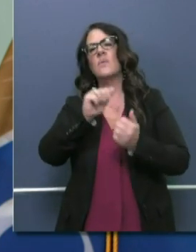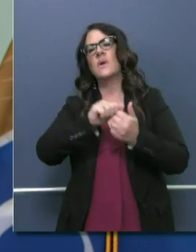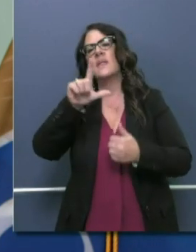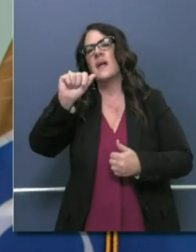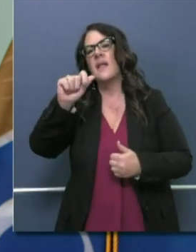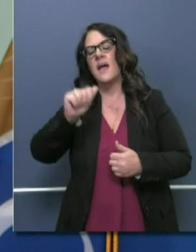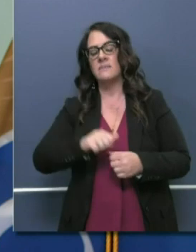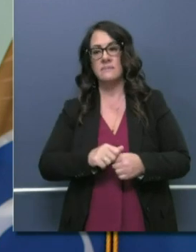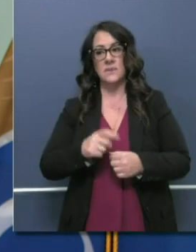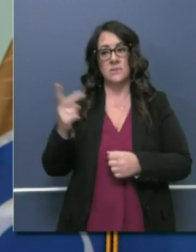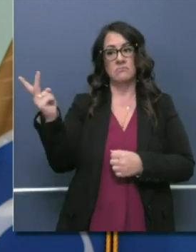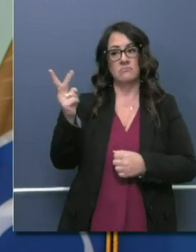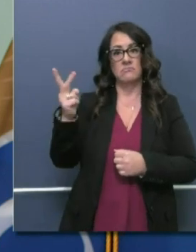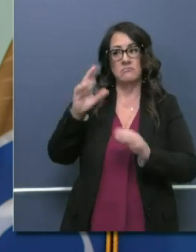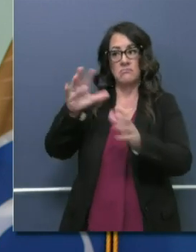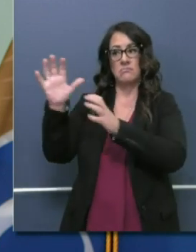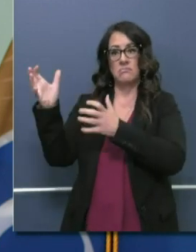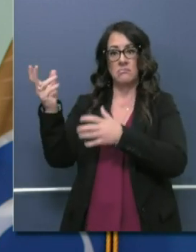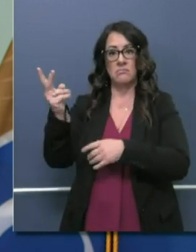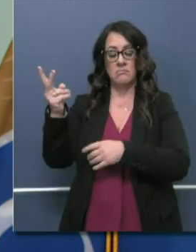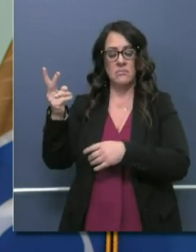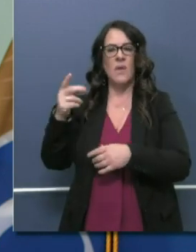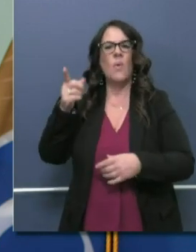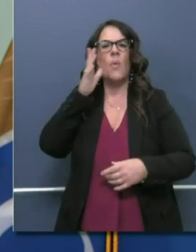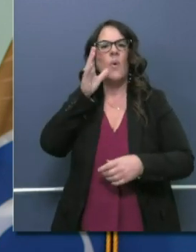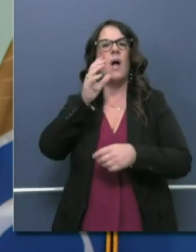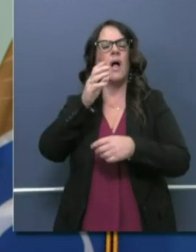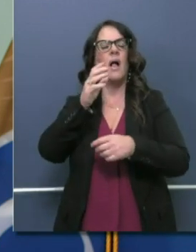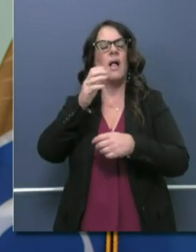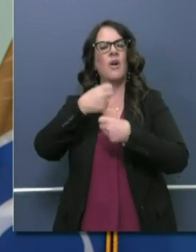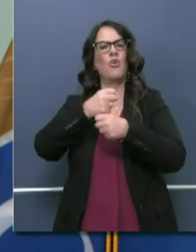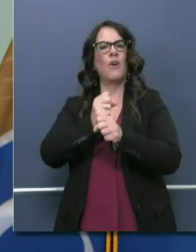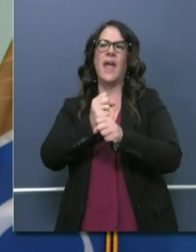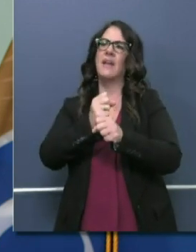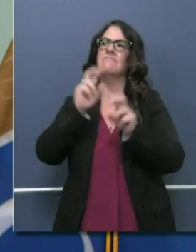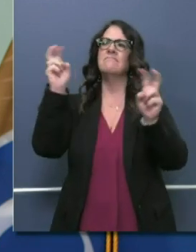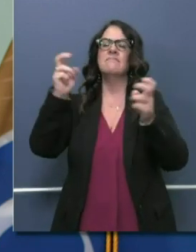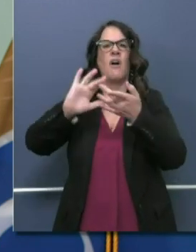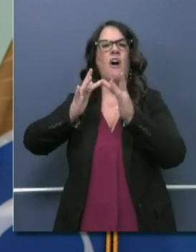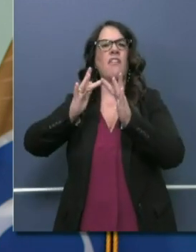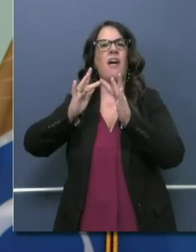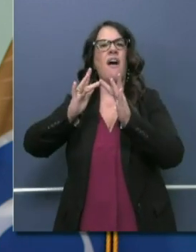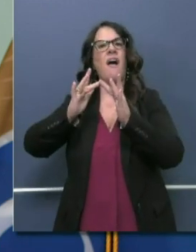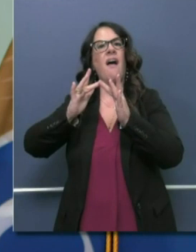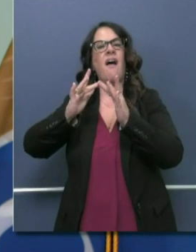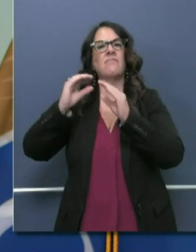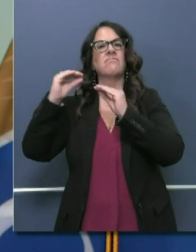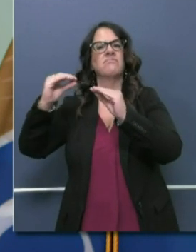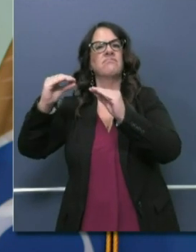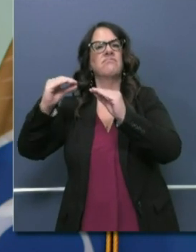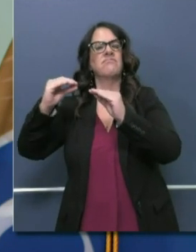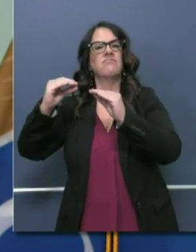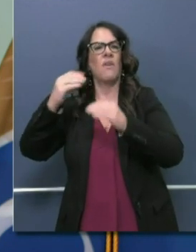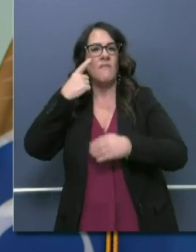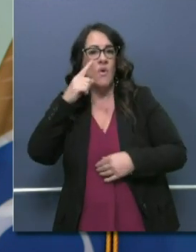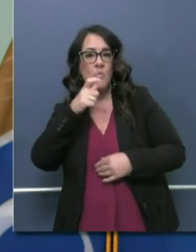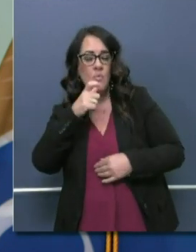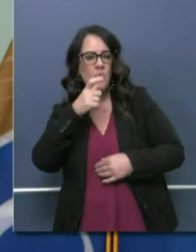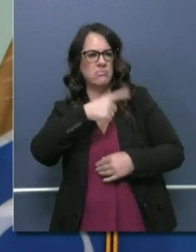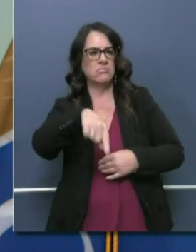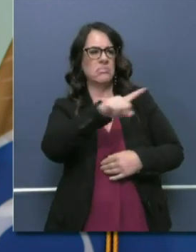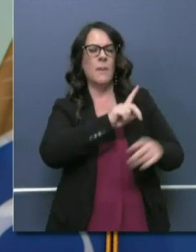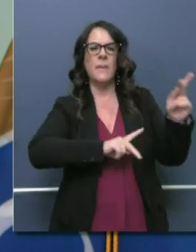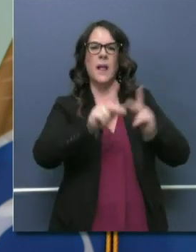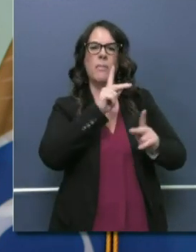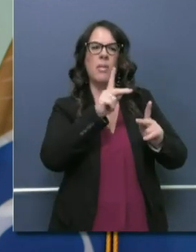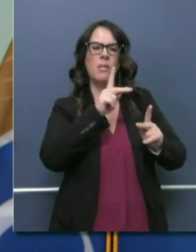will be providing a virtual academy for a recruitment effort and training effort for new tracers.